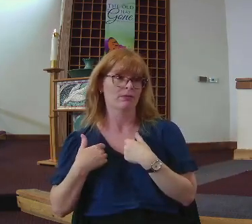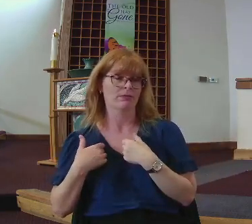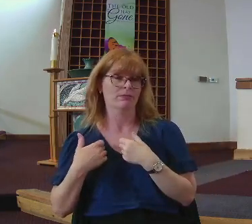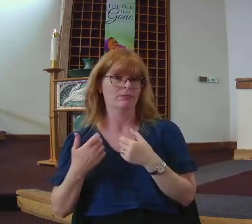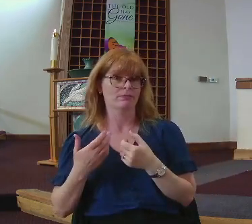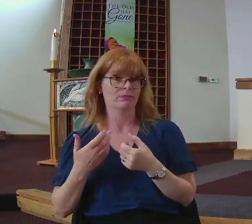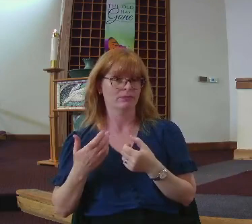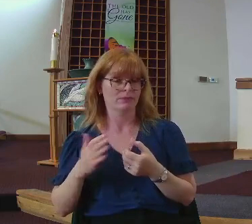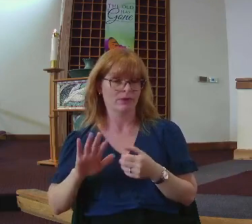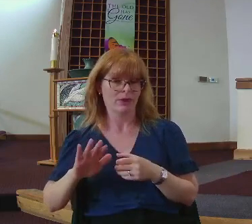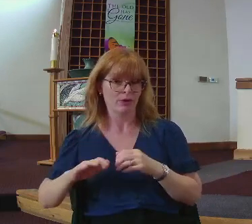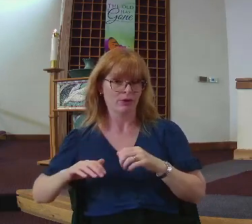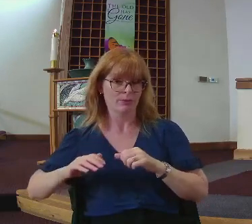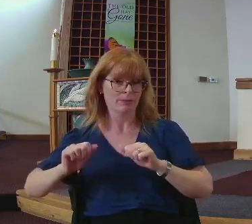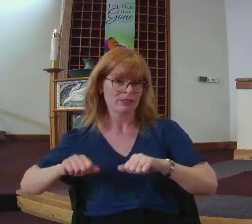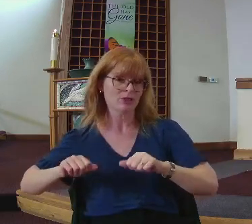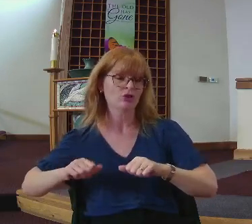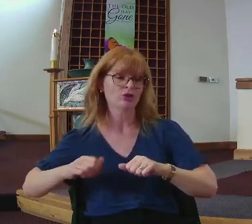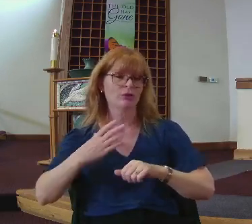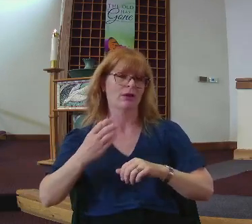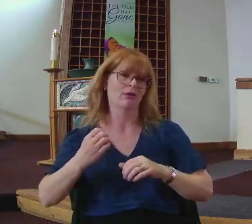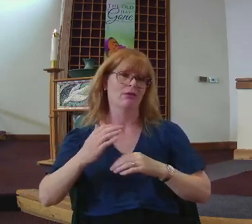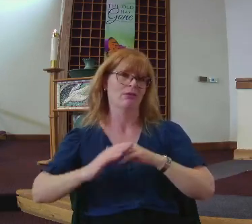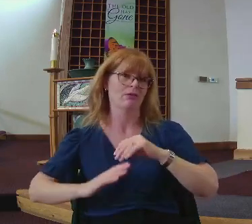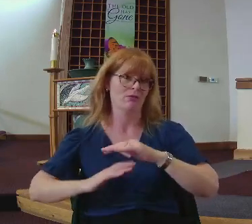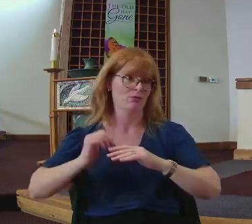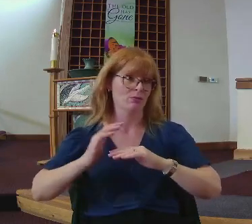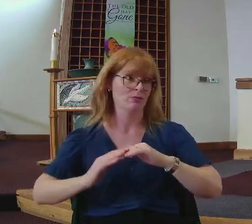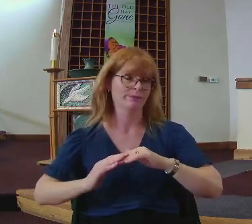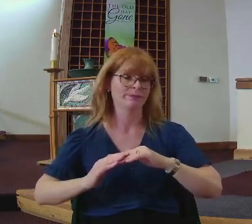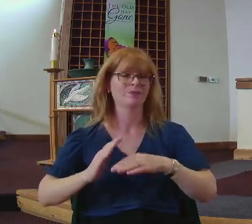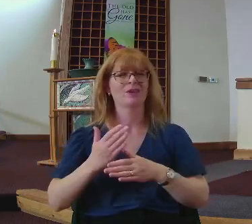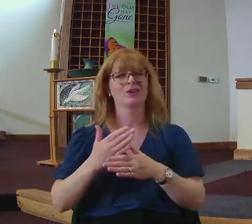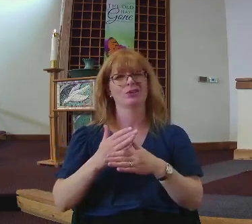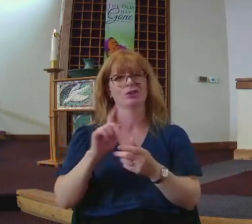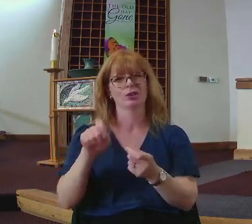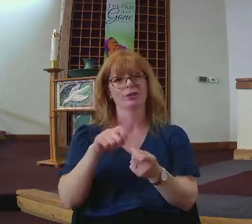left. Let me share a specific example.